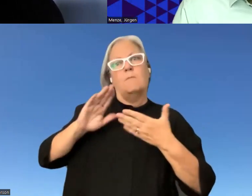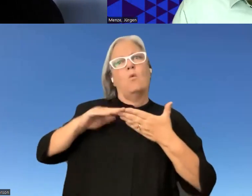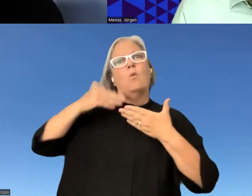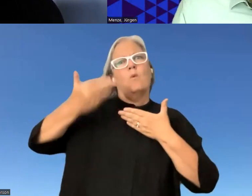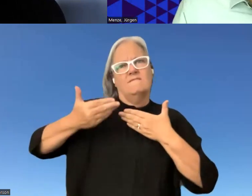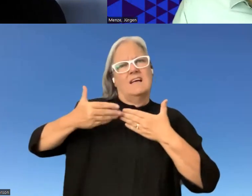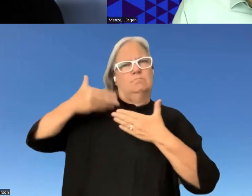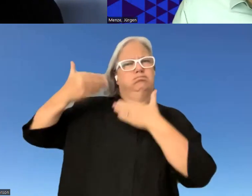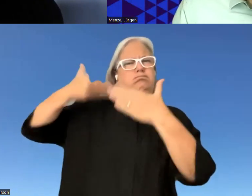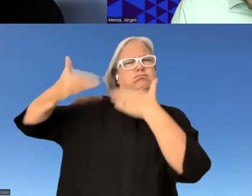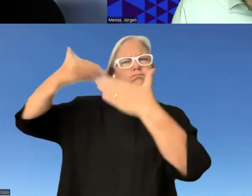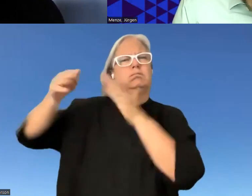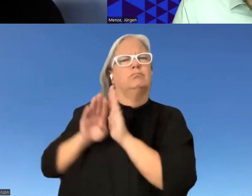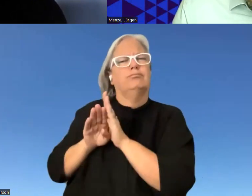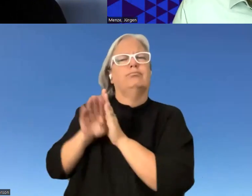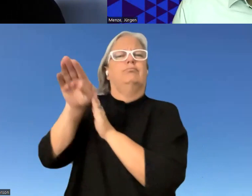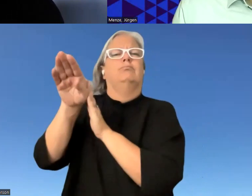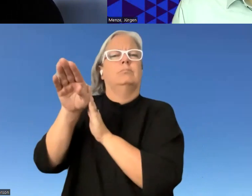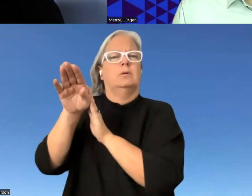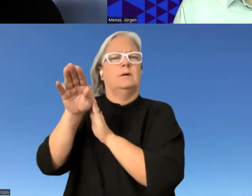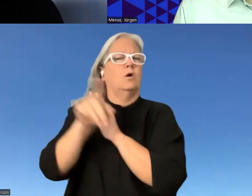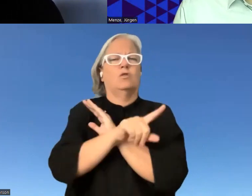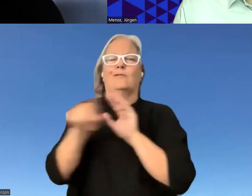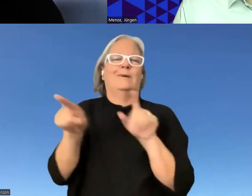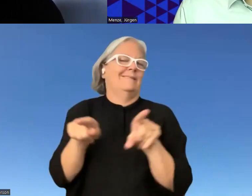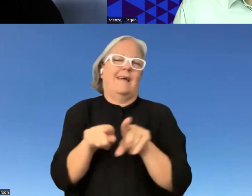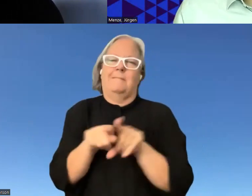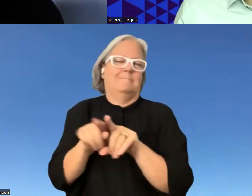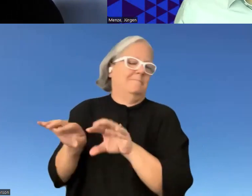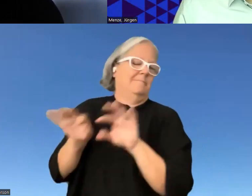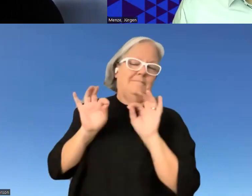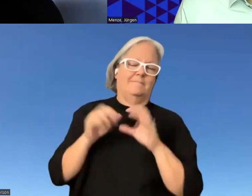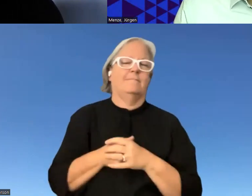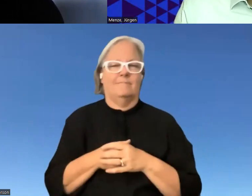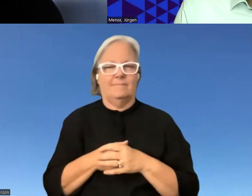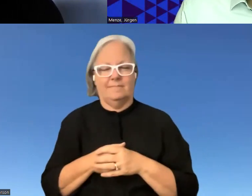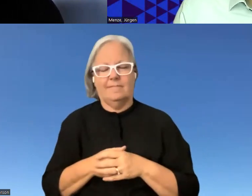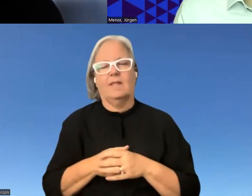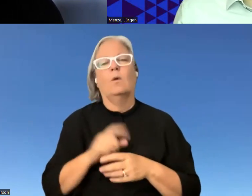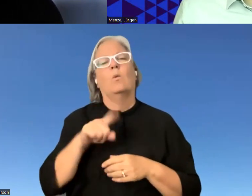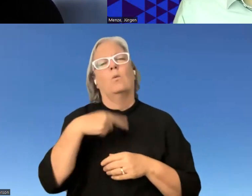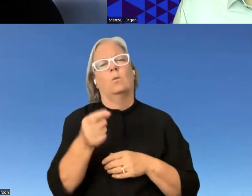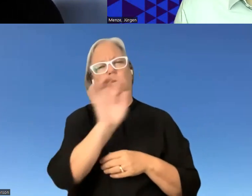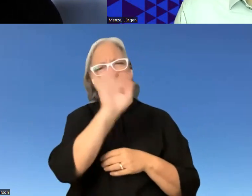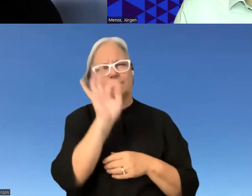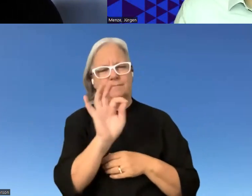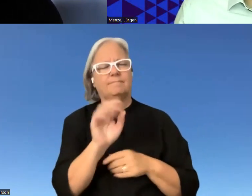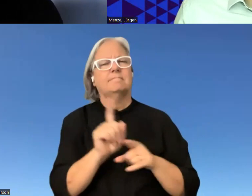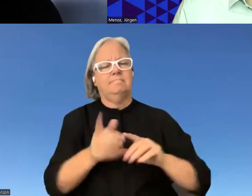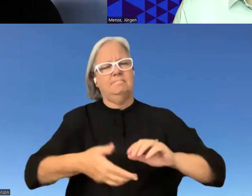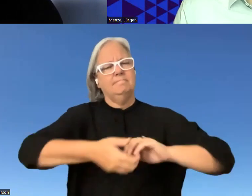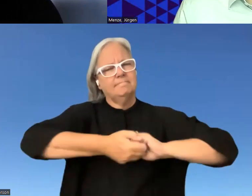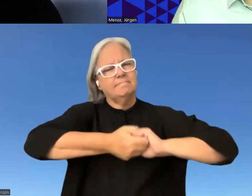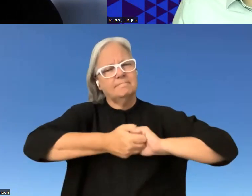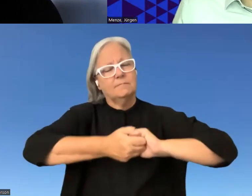think that was crystal clear. Thank you, Anna. Just saw a question about collaborative projects, initiatives by 2